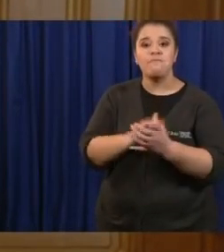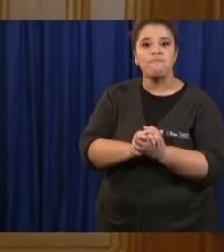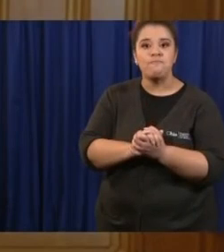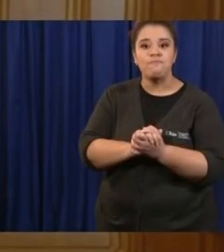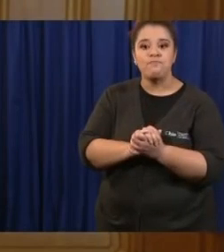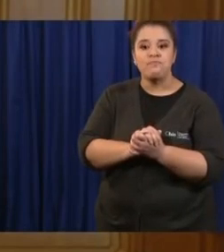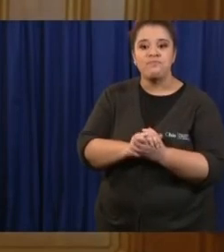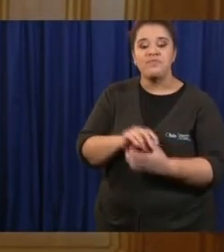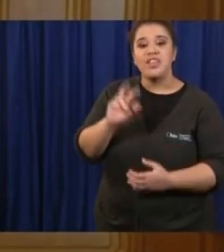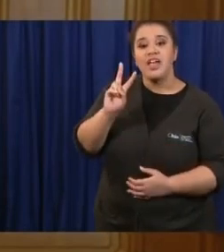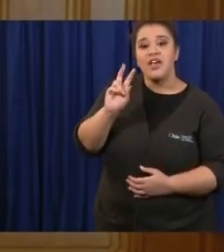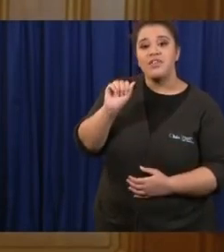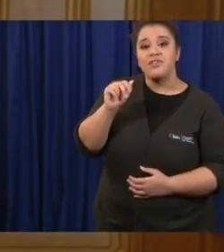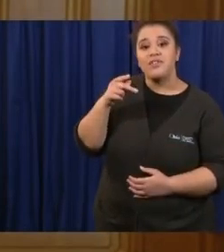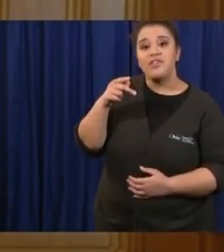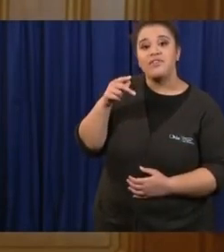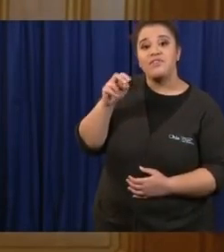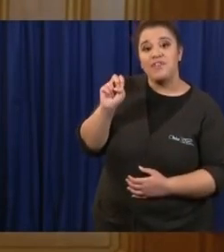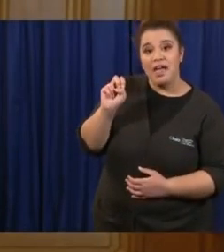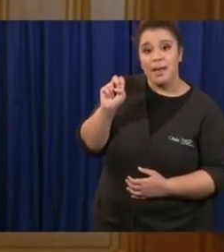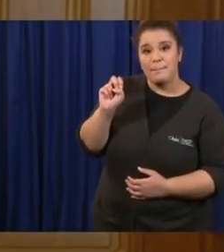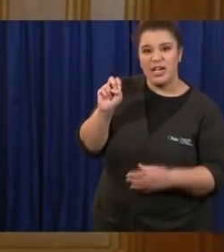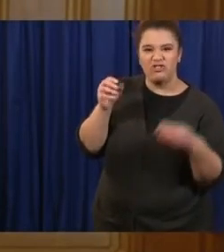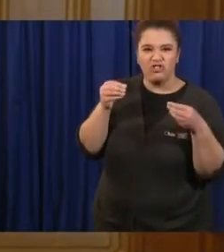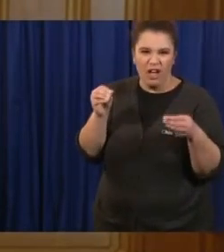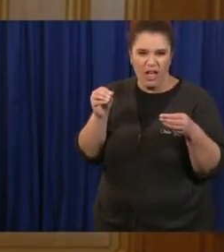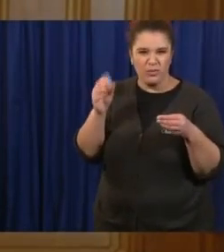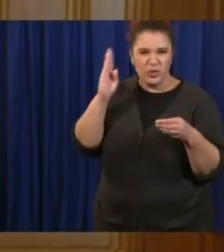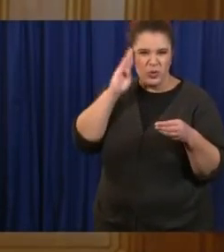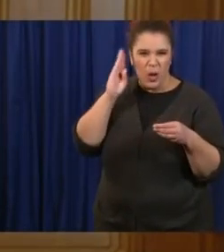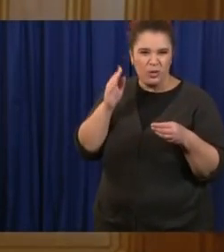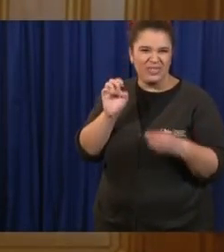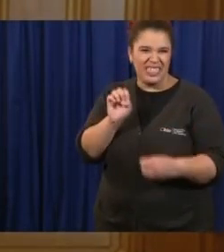vape shops and just kind of COVID and vaping.